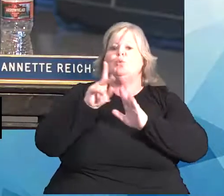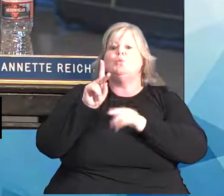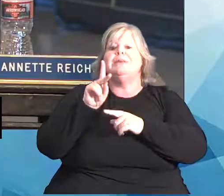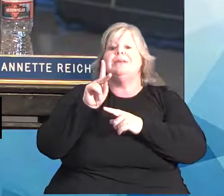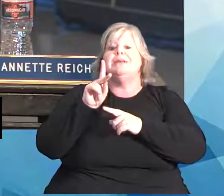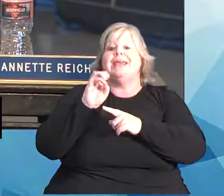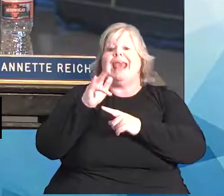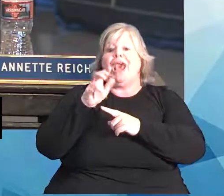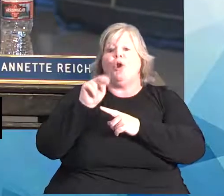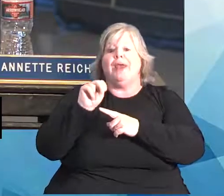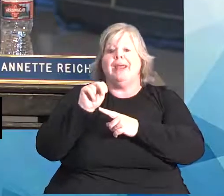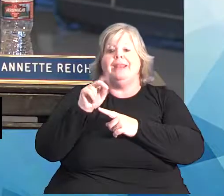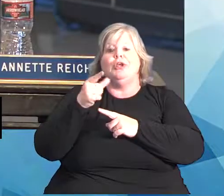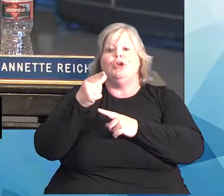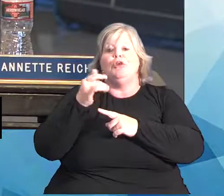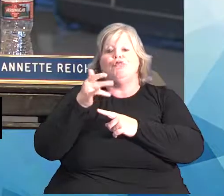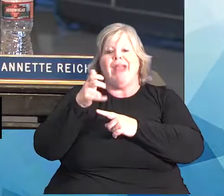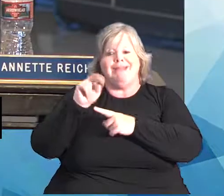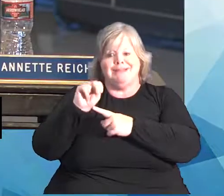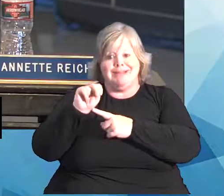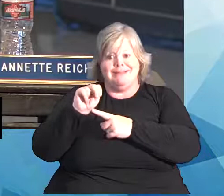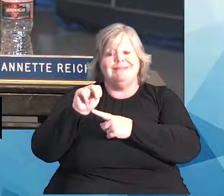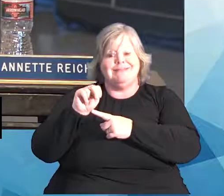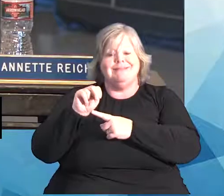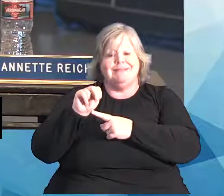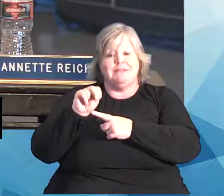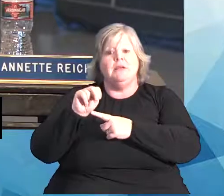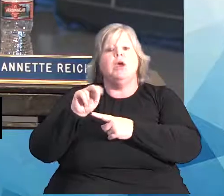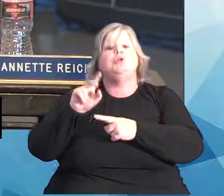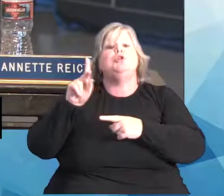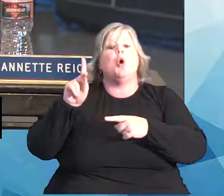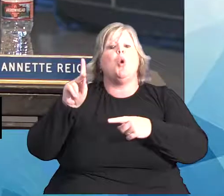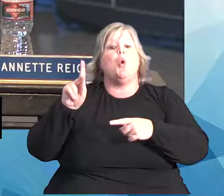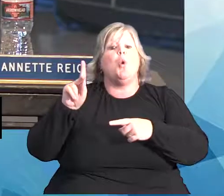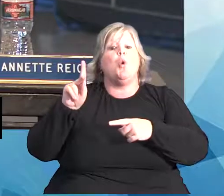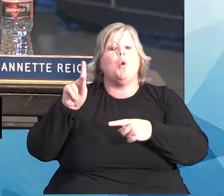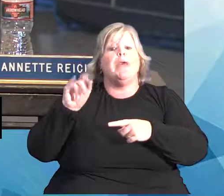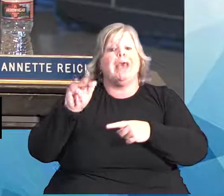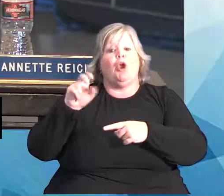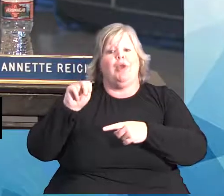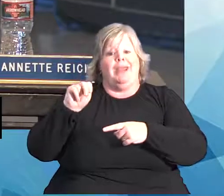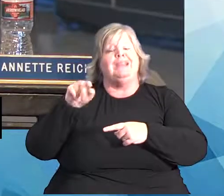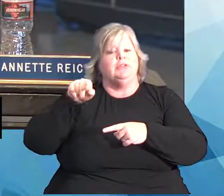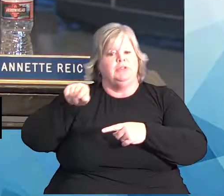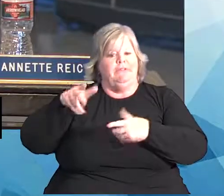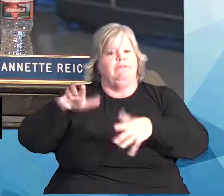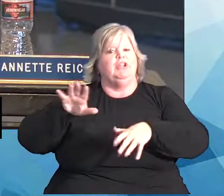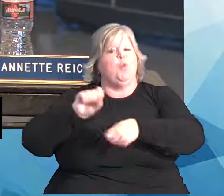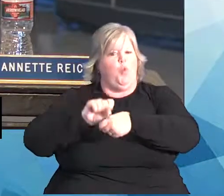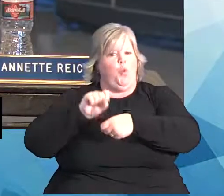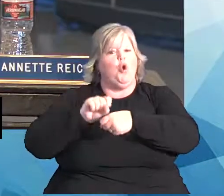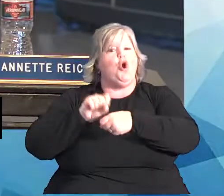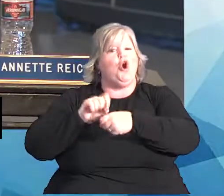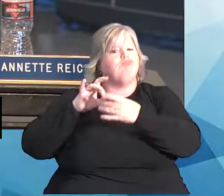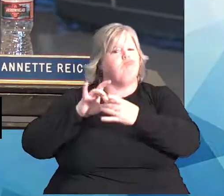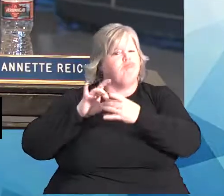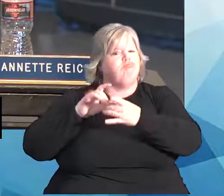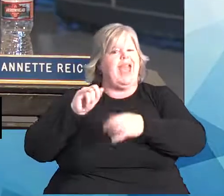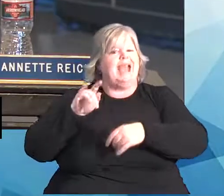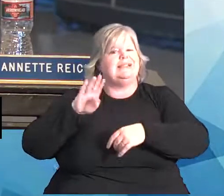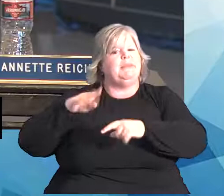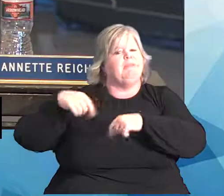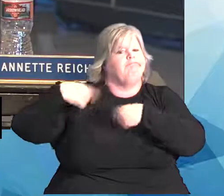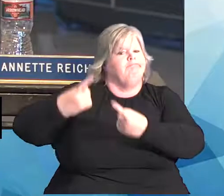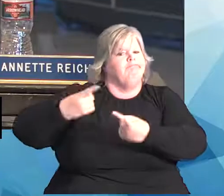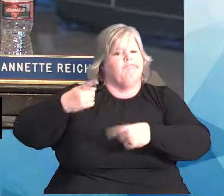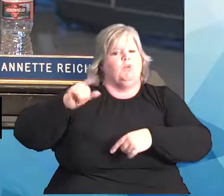Karen Grandin. So Karen Grandin worked with ASDB since